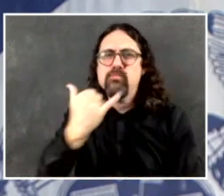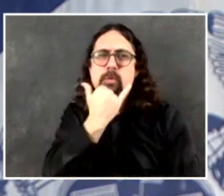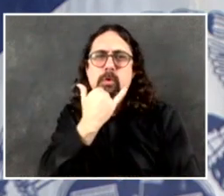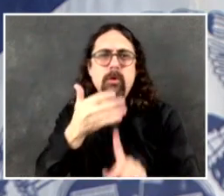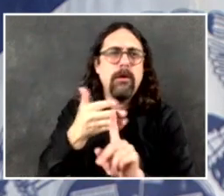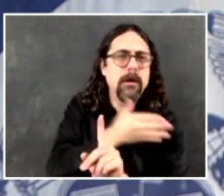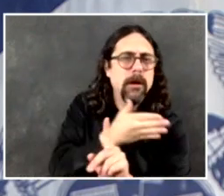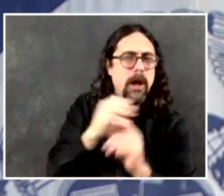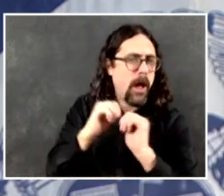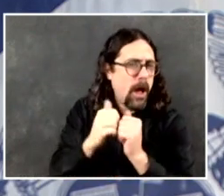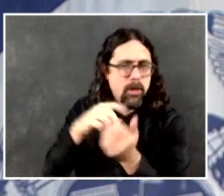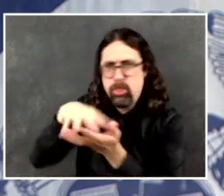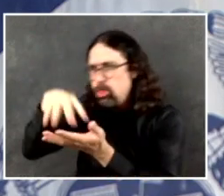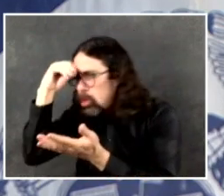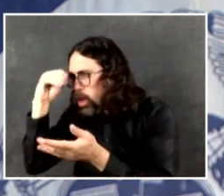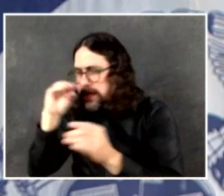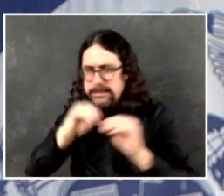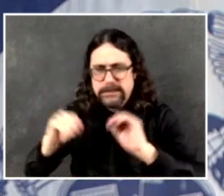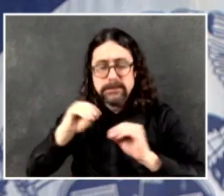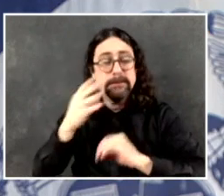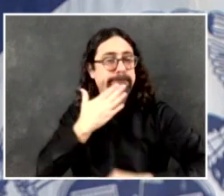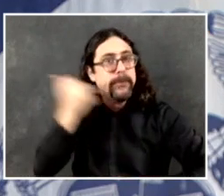It does not in any way